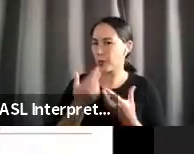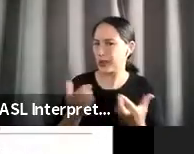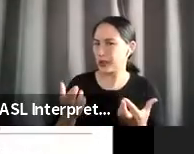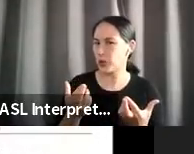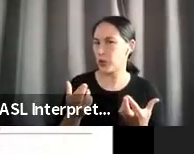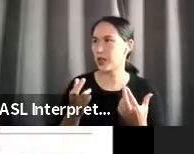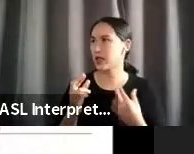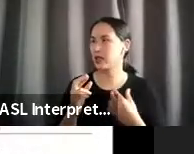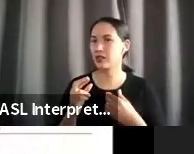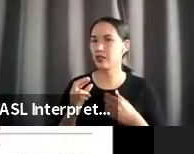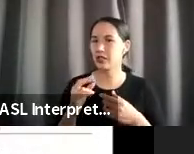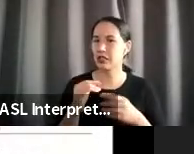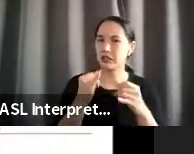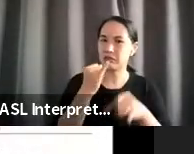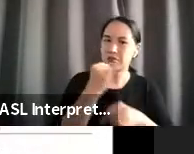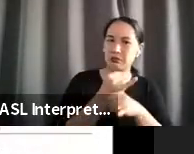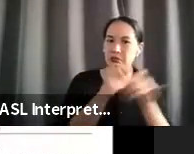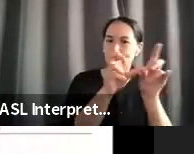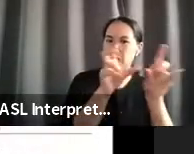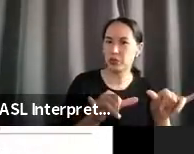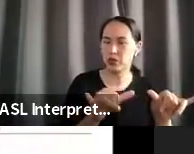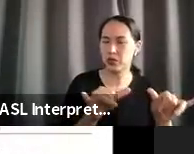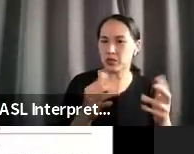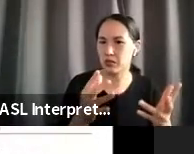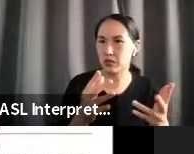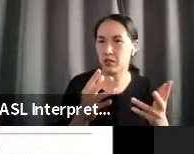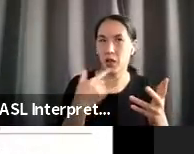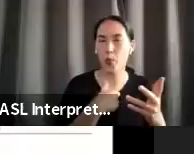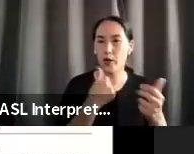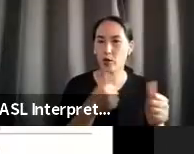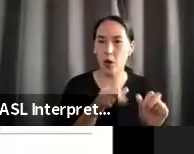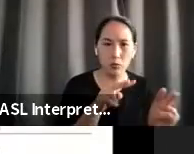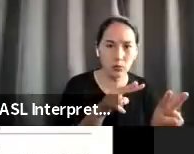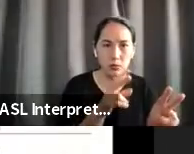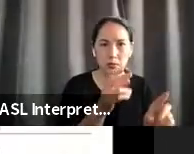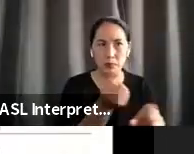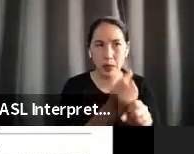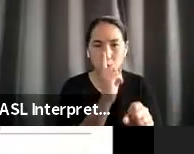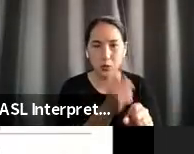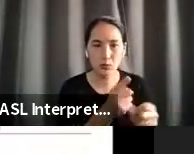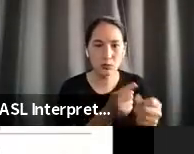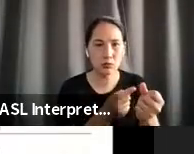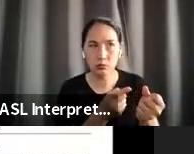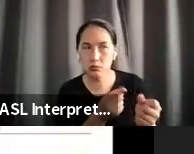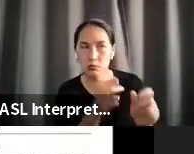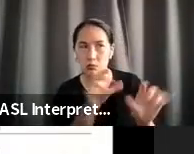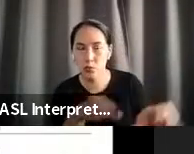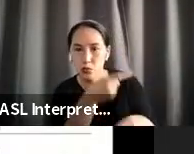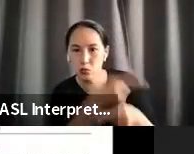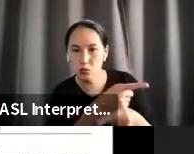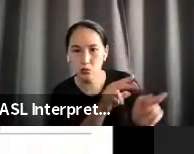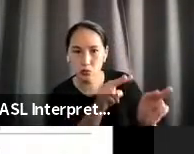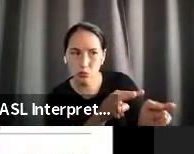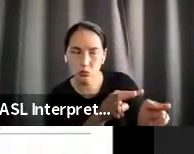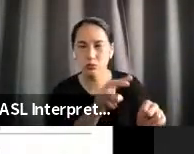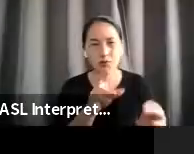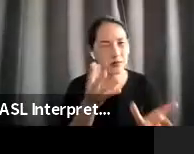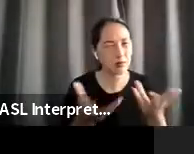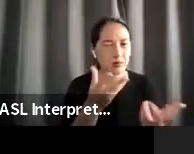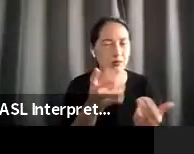hold accountable? So again, I would say we need to kind of study these organizations more to understand what we're inheriting,